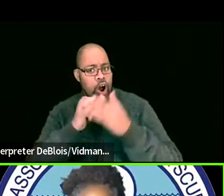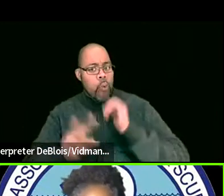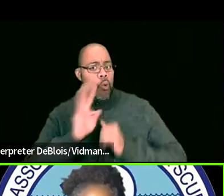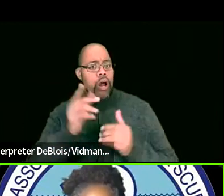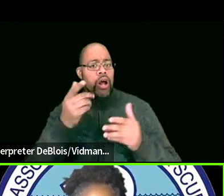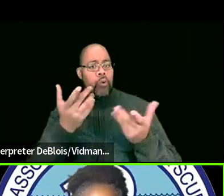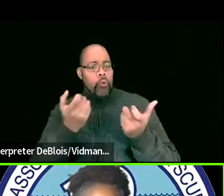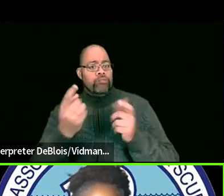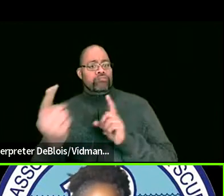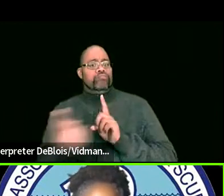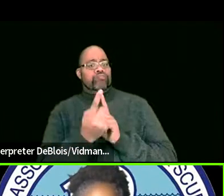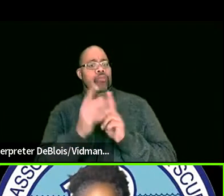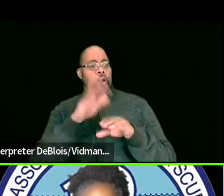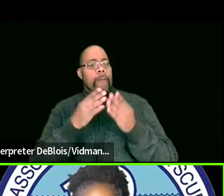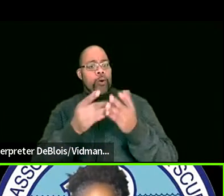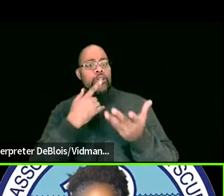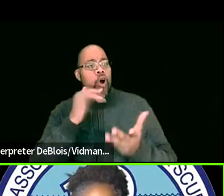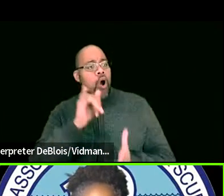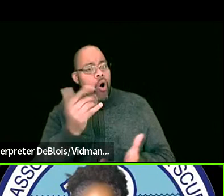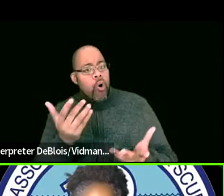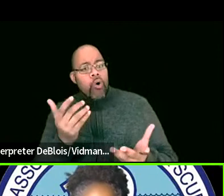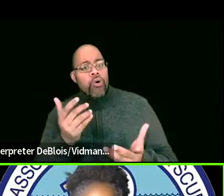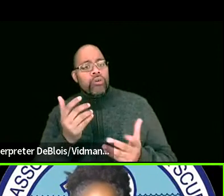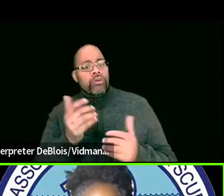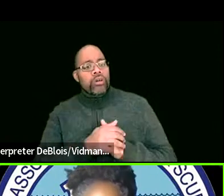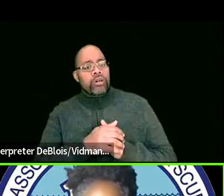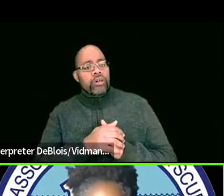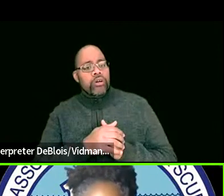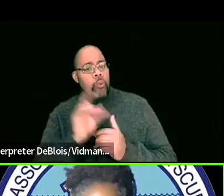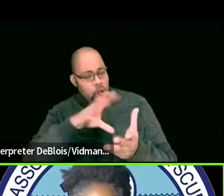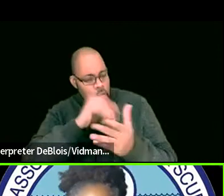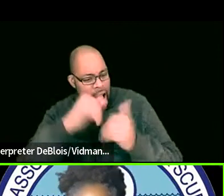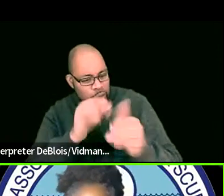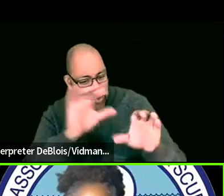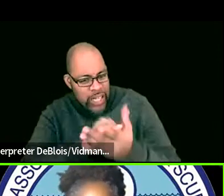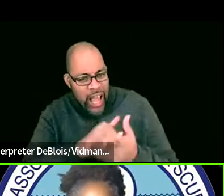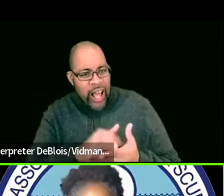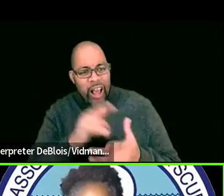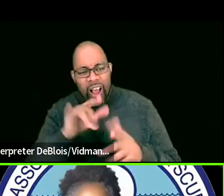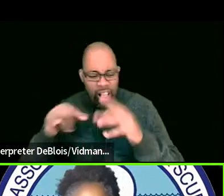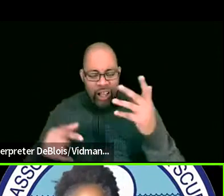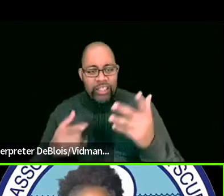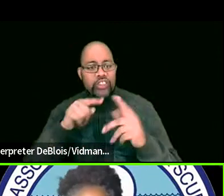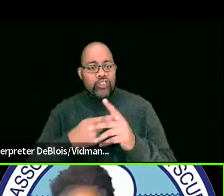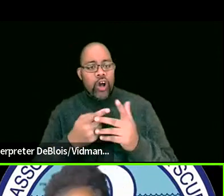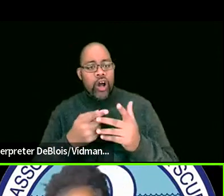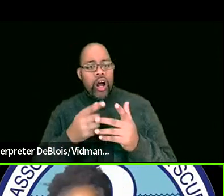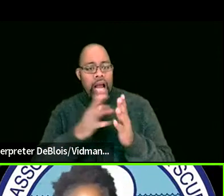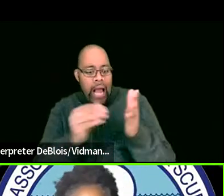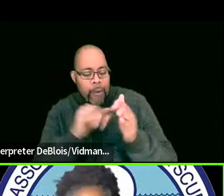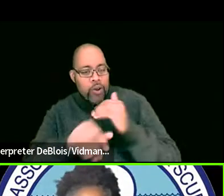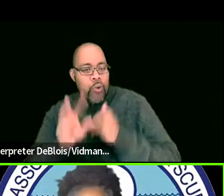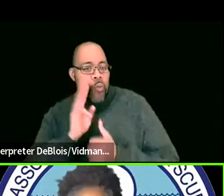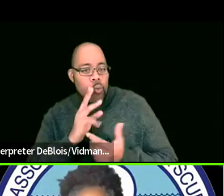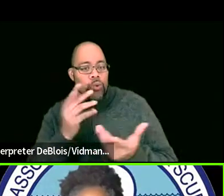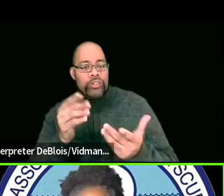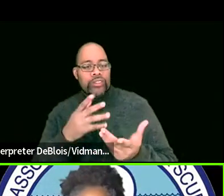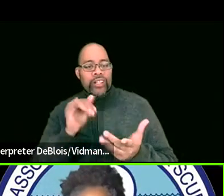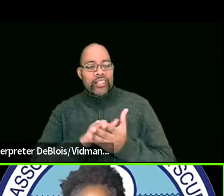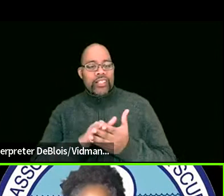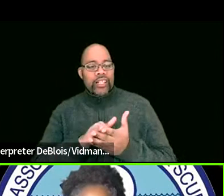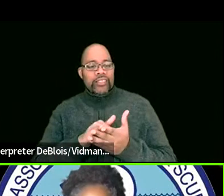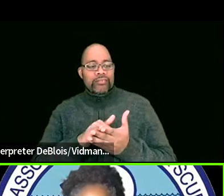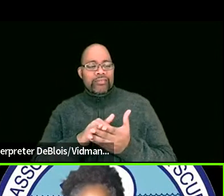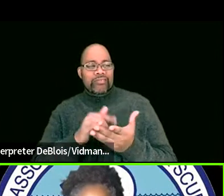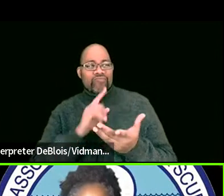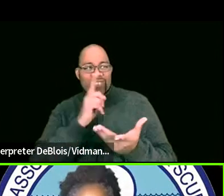up, get back on the boat. And they're like, oh, where did you learn how to do that? And then they start mimicking you underwater. So it's a form of